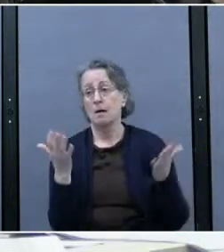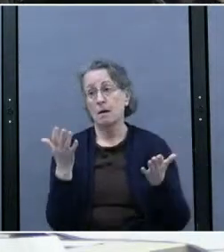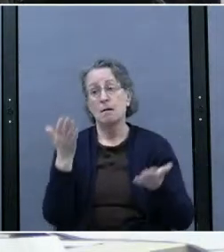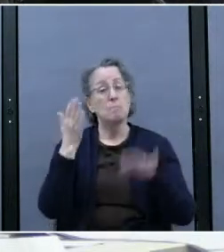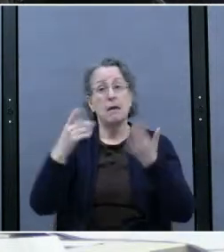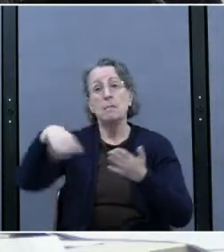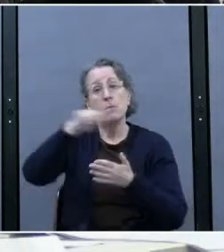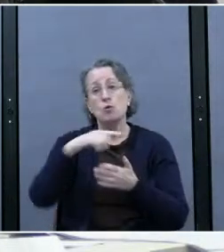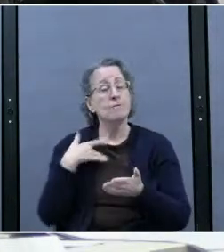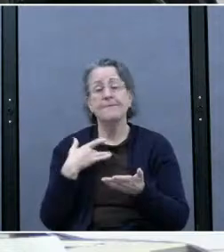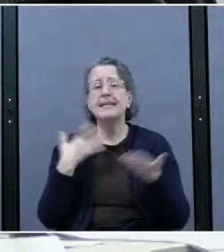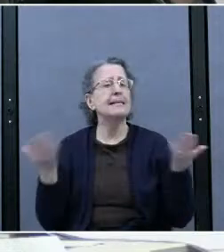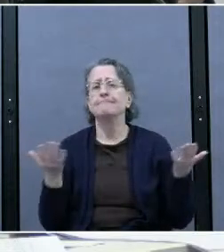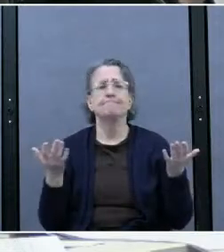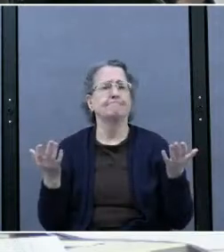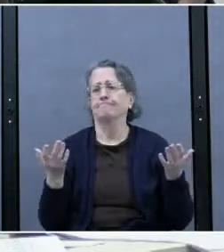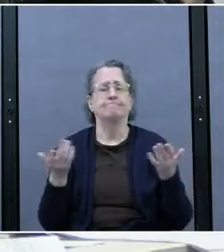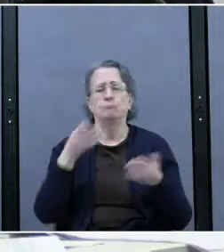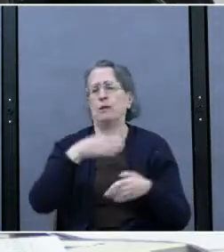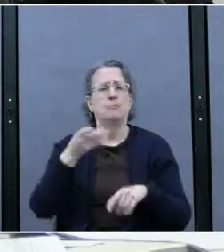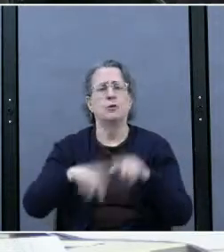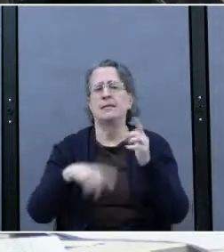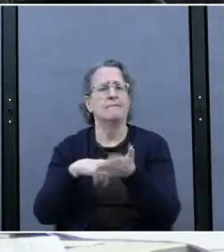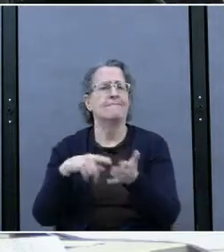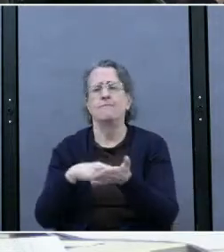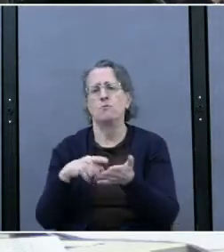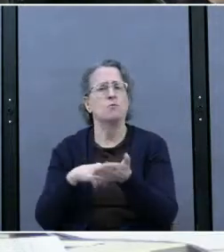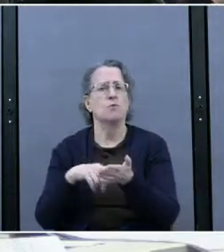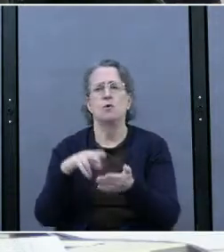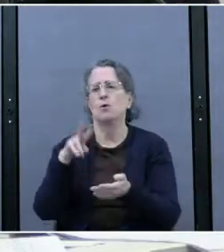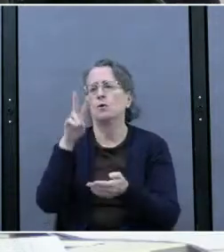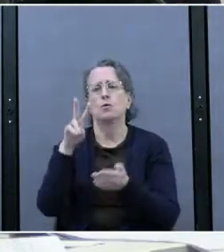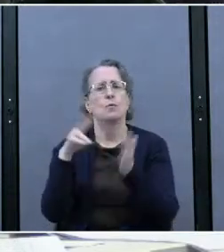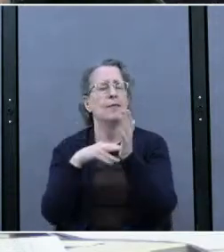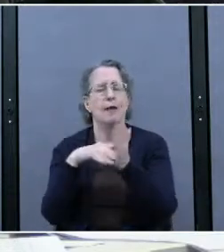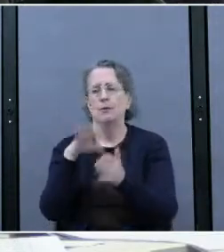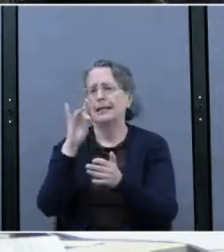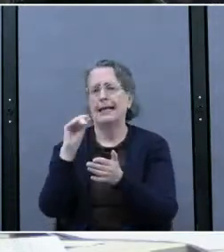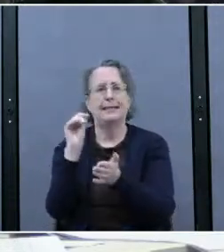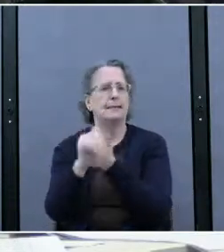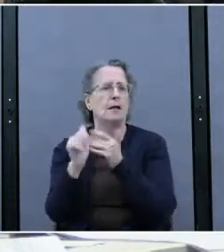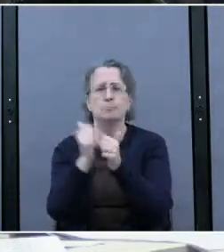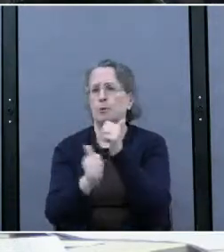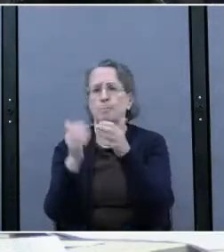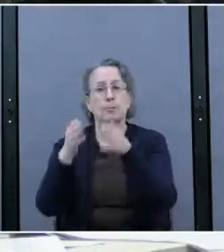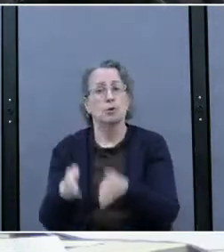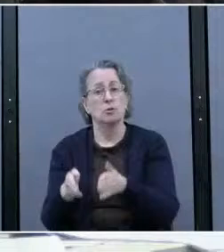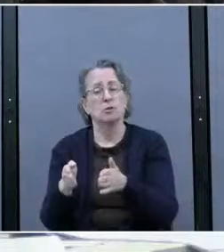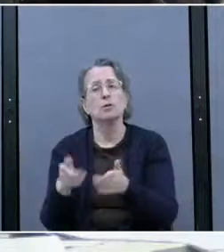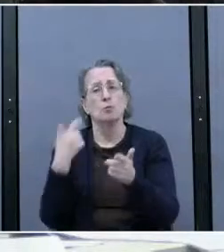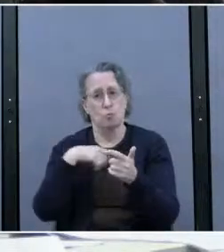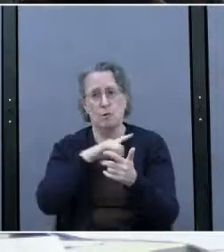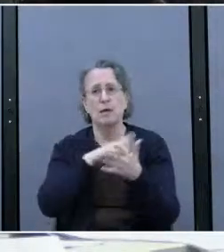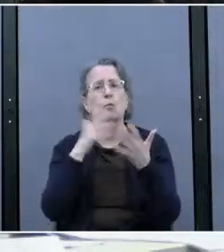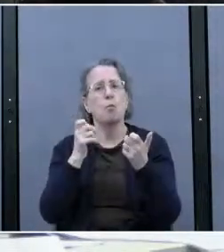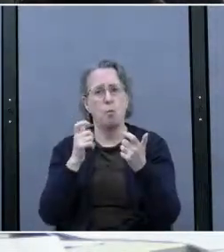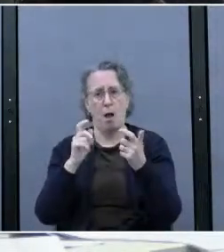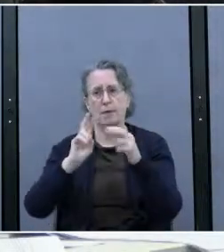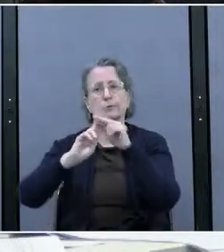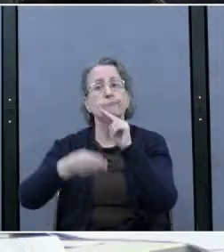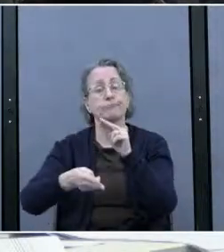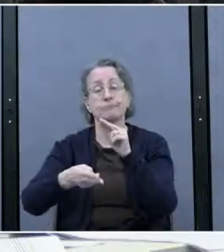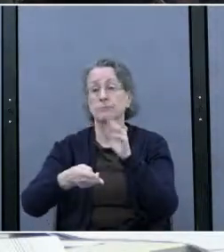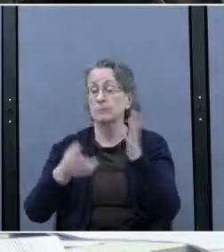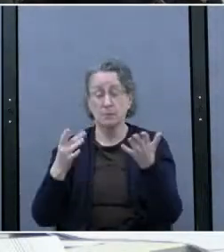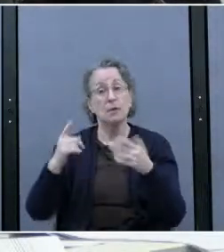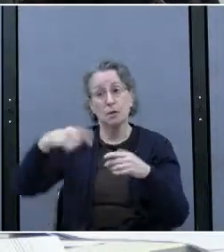can't afford $2,080. We want it to be something less. You know, those are the types of things that you could set